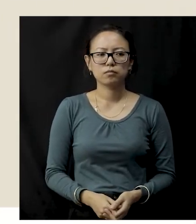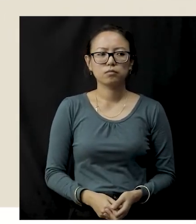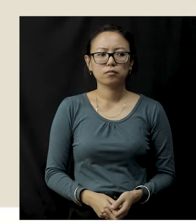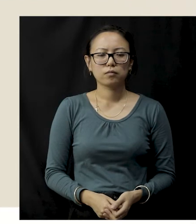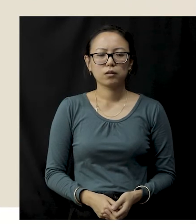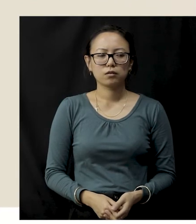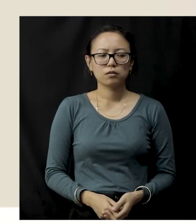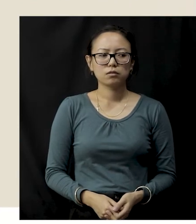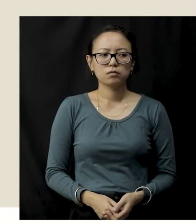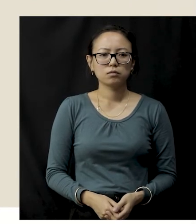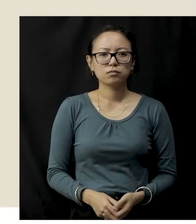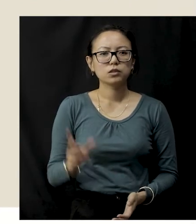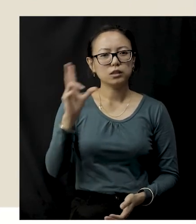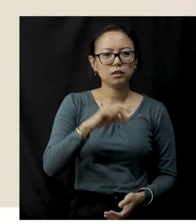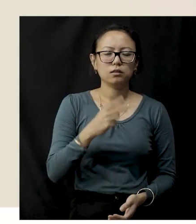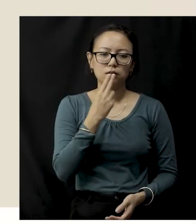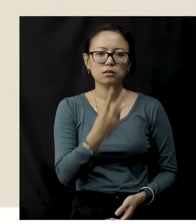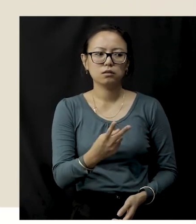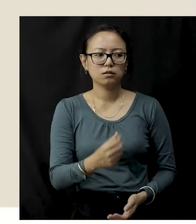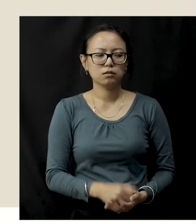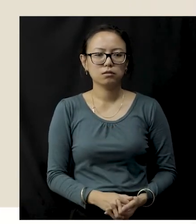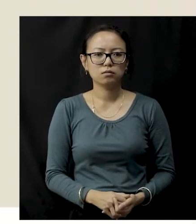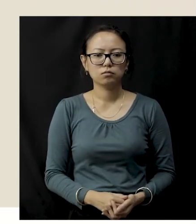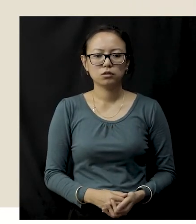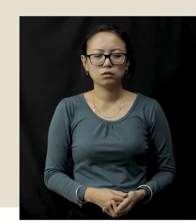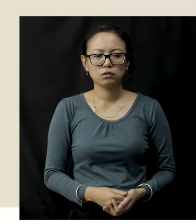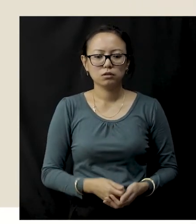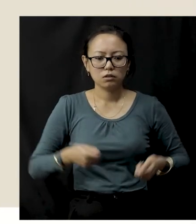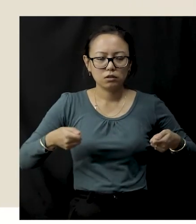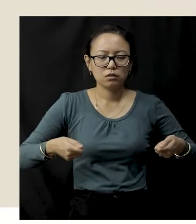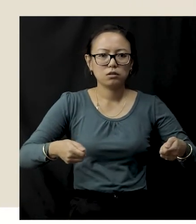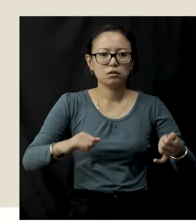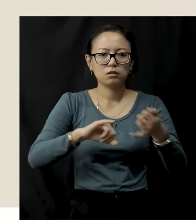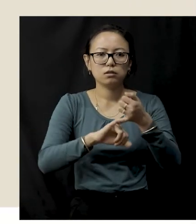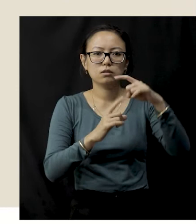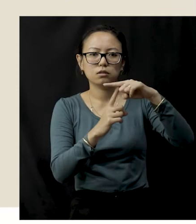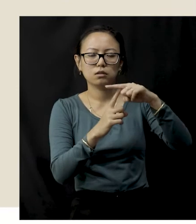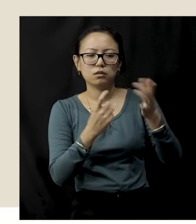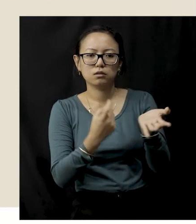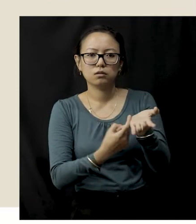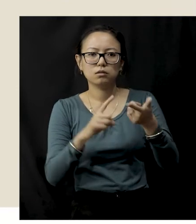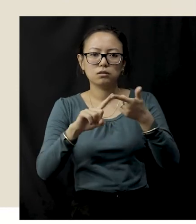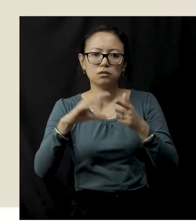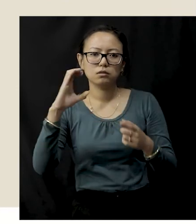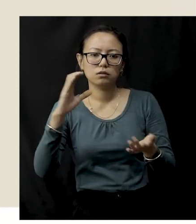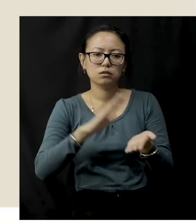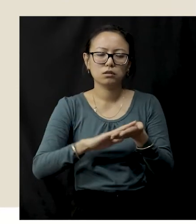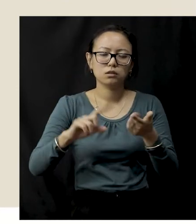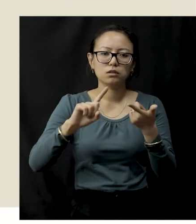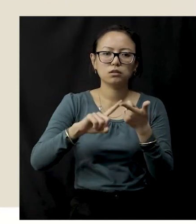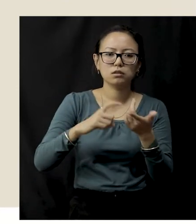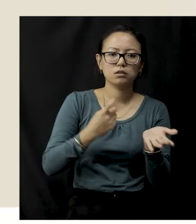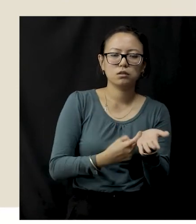okay? See, we have a stretcher here. It was also attached to wheels. So